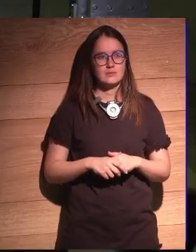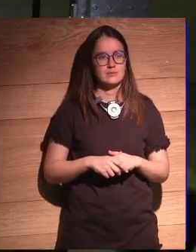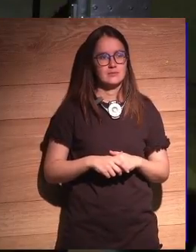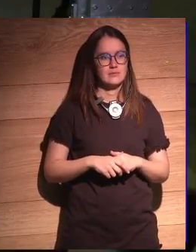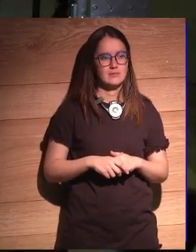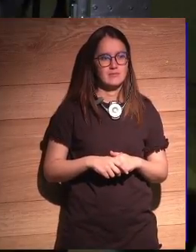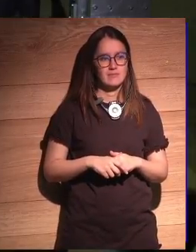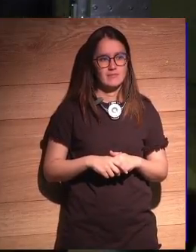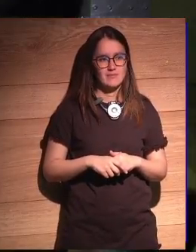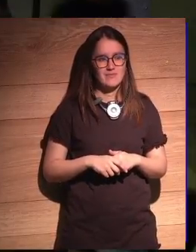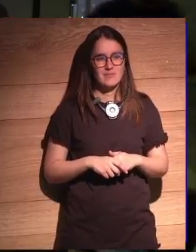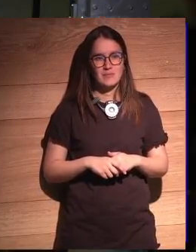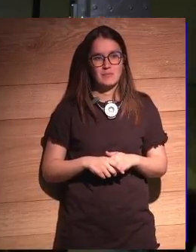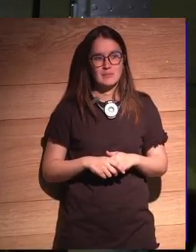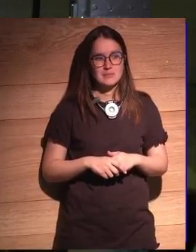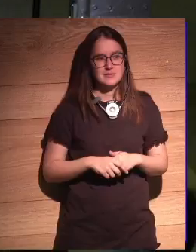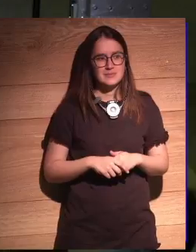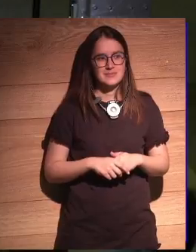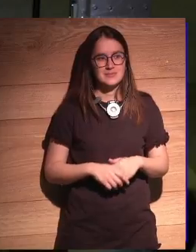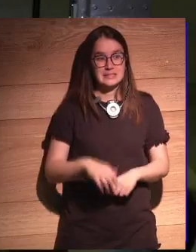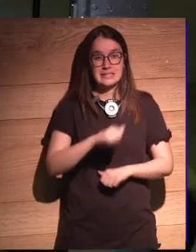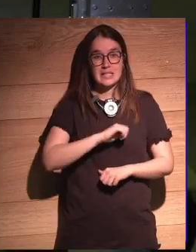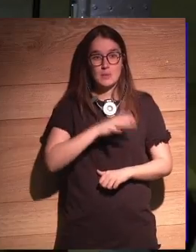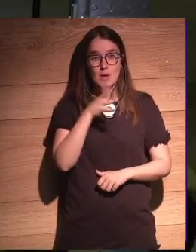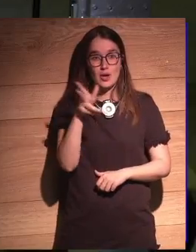Thank you. Is that better? Hopefully you can hear me now.